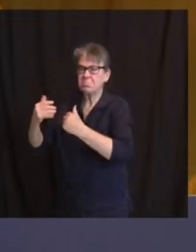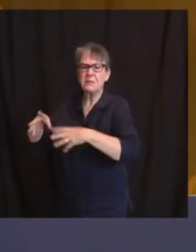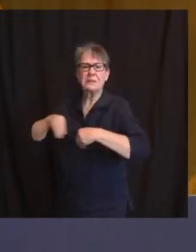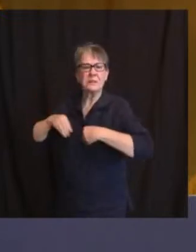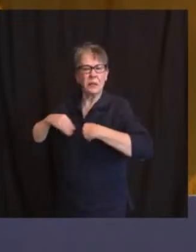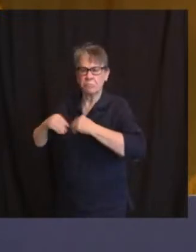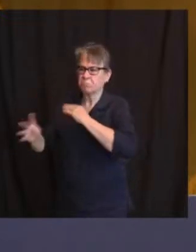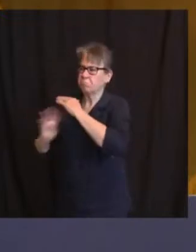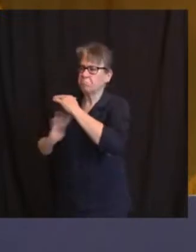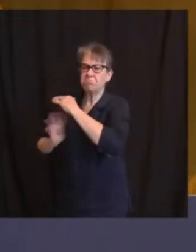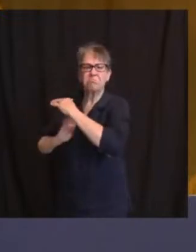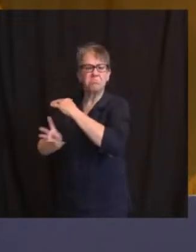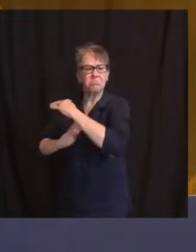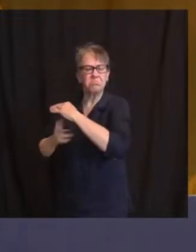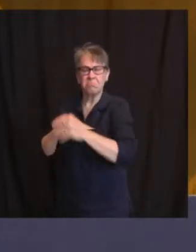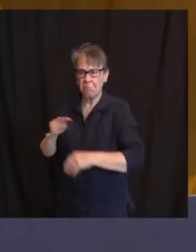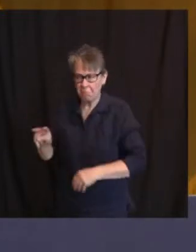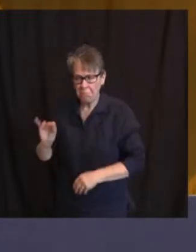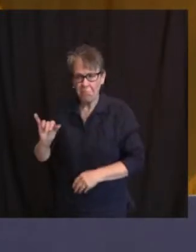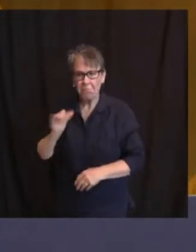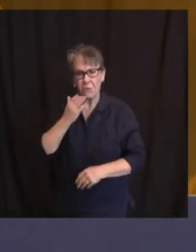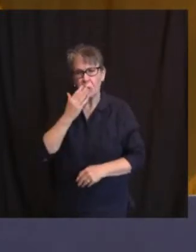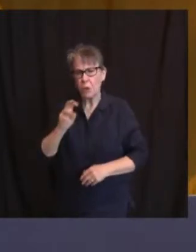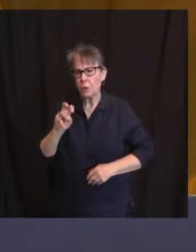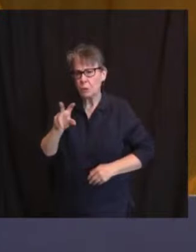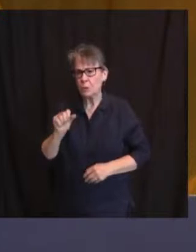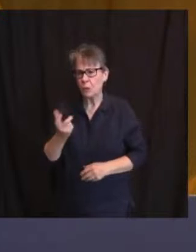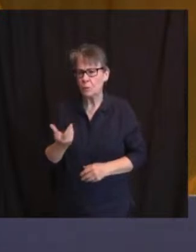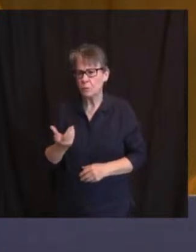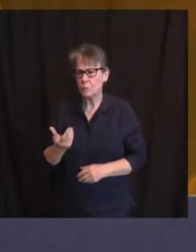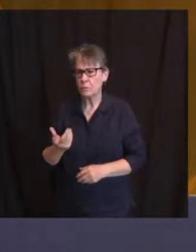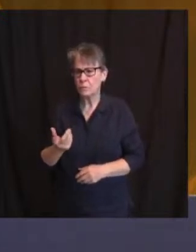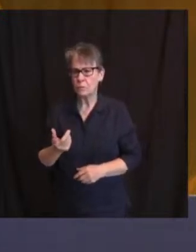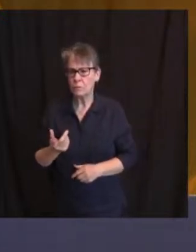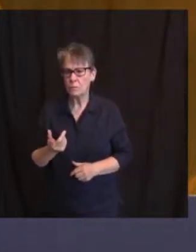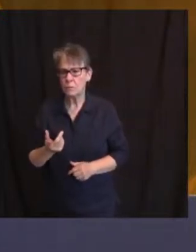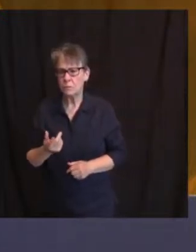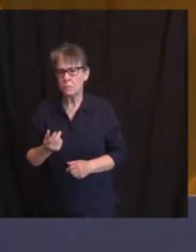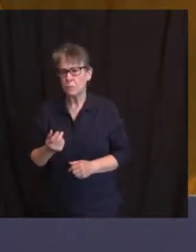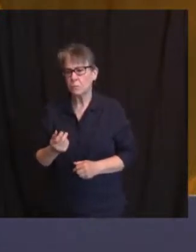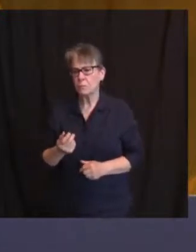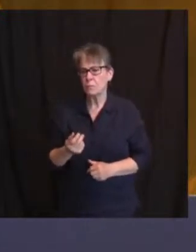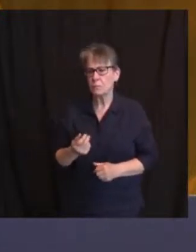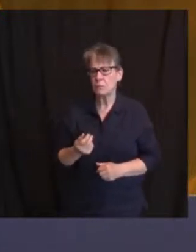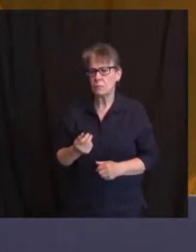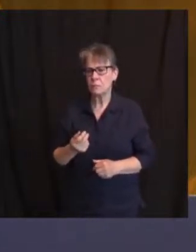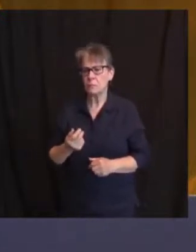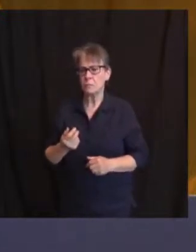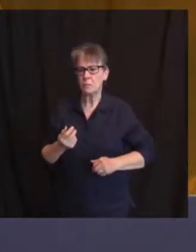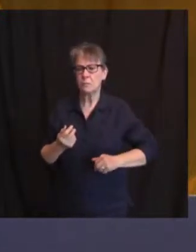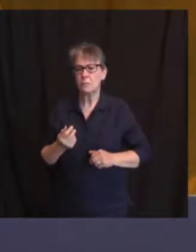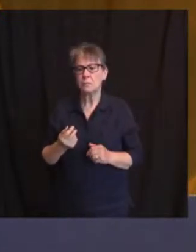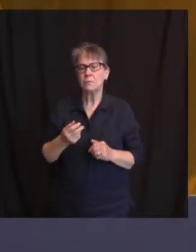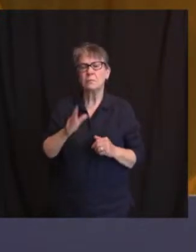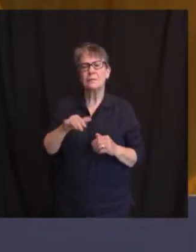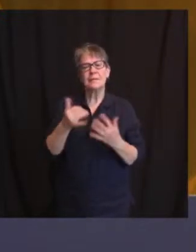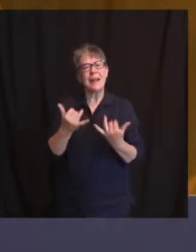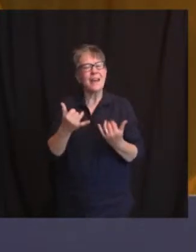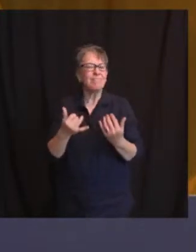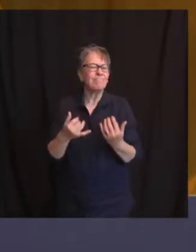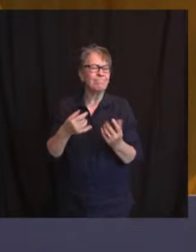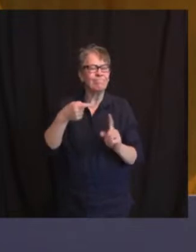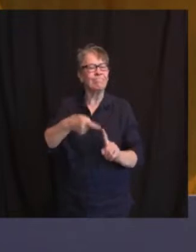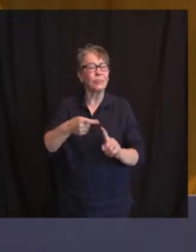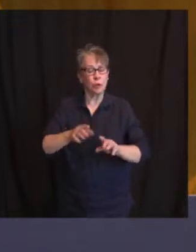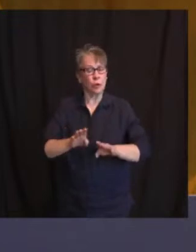Kawasaki. This morning, we received 7 more reports for a total of 18. So